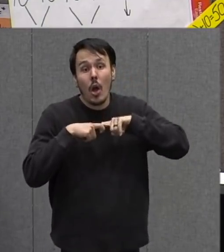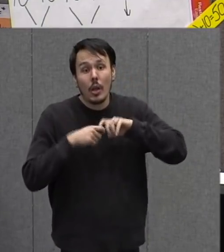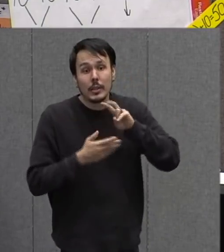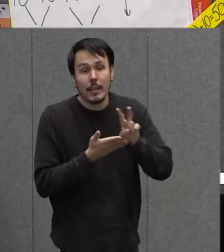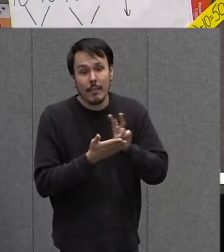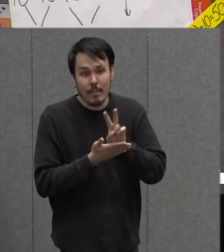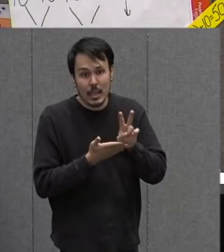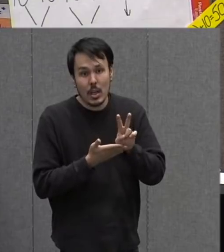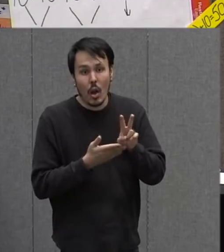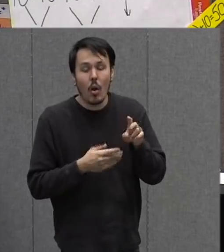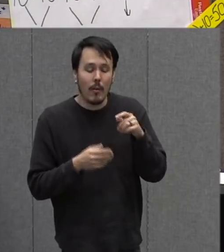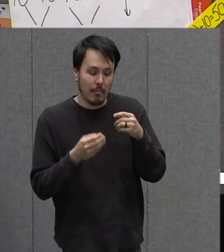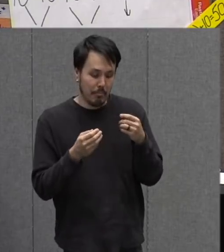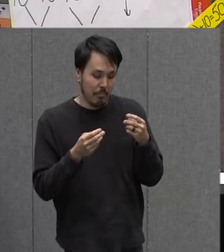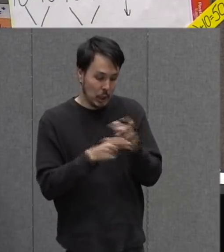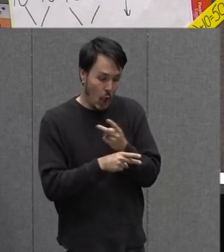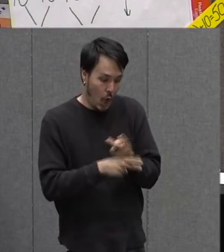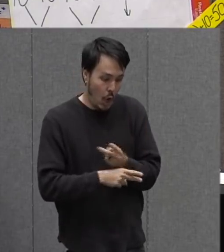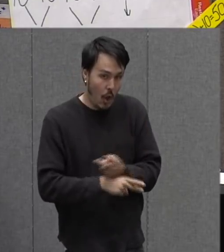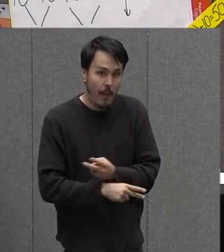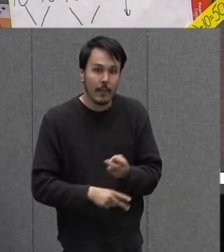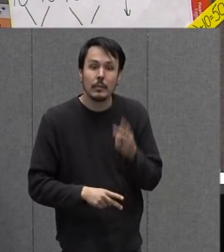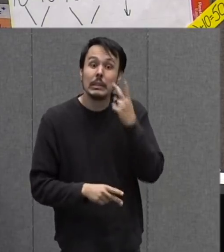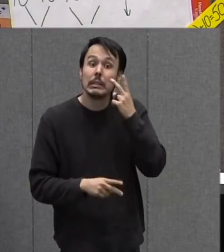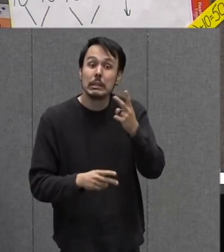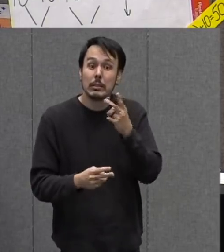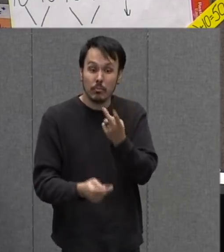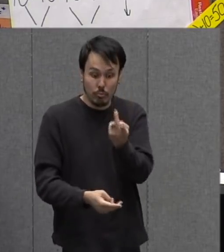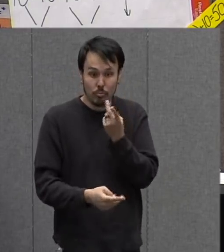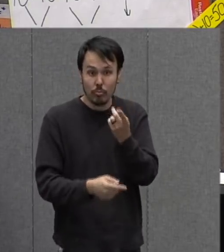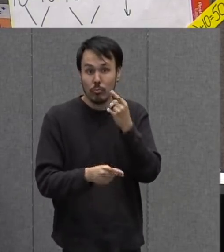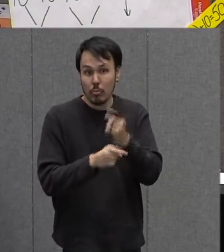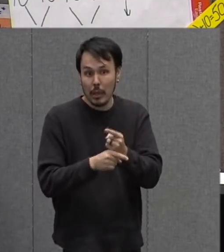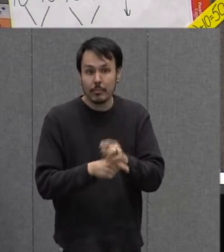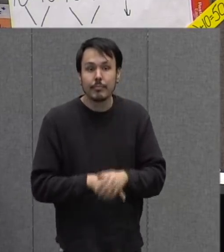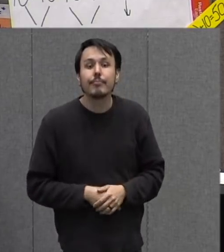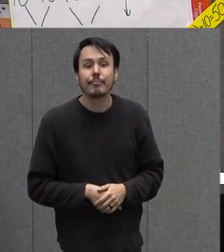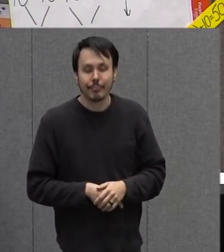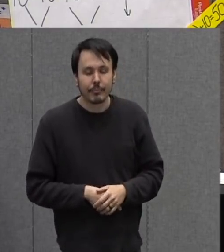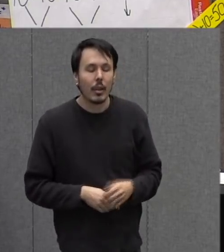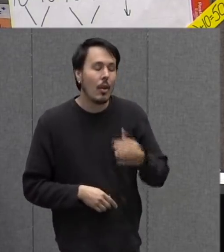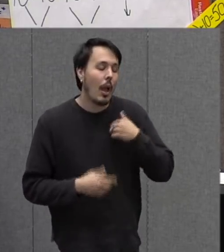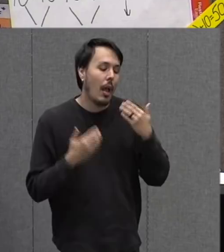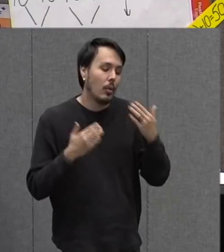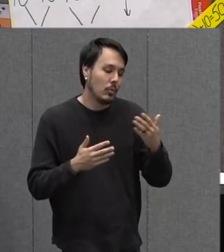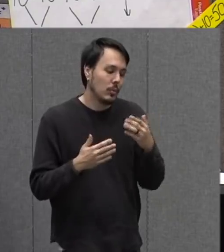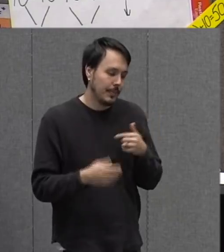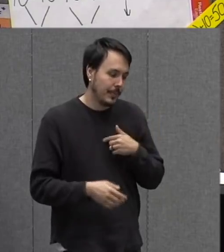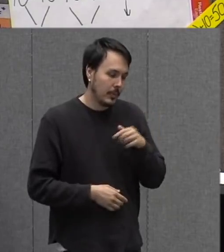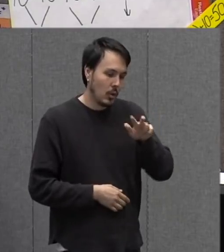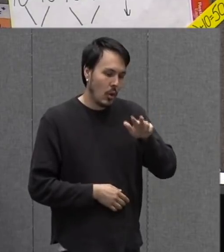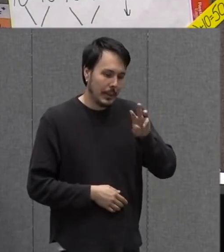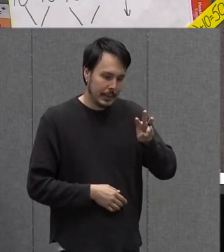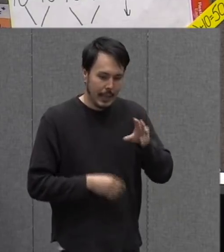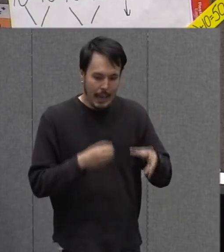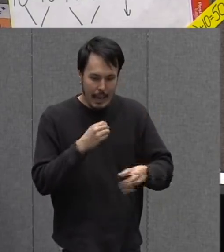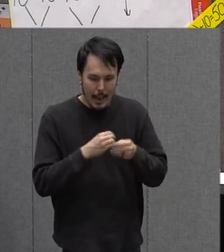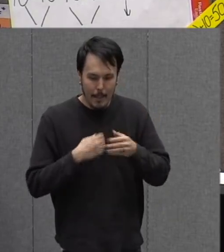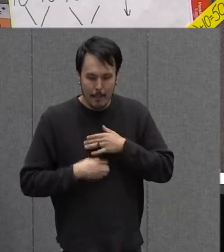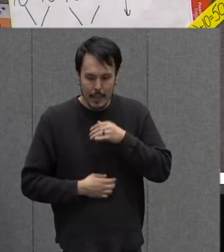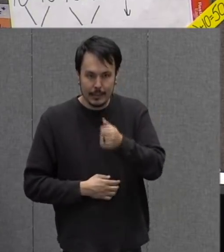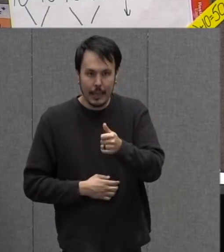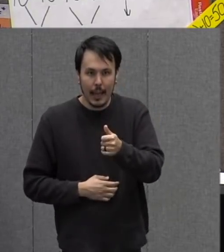to go ahead and continue my way that I would solve it. So I had 36, and then I add my tens. 1, 2, 3,